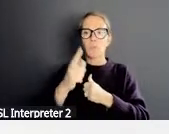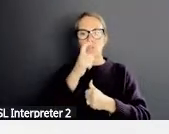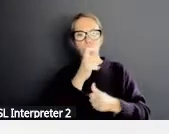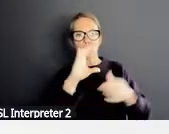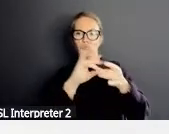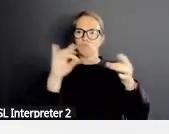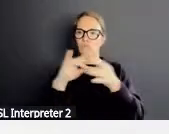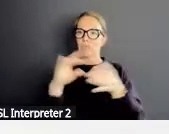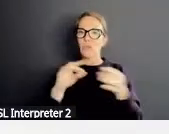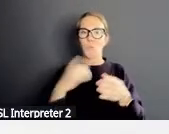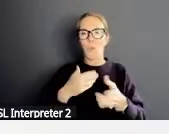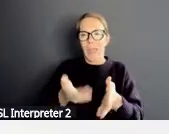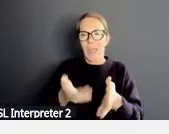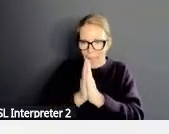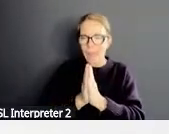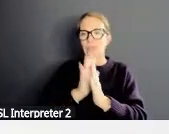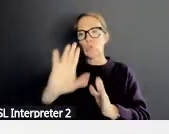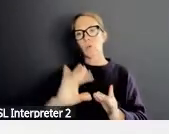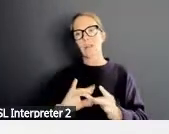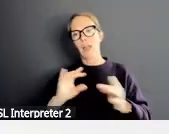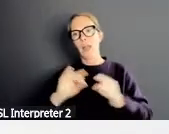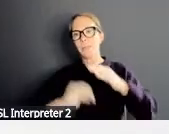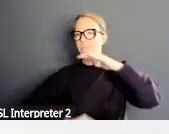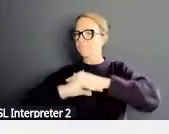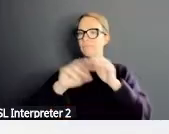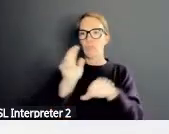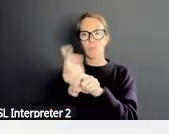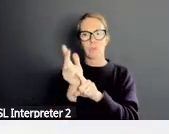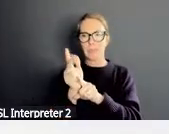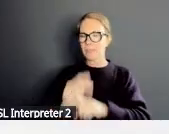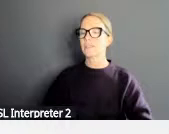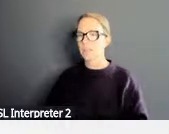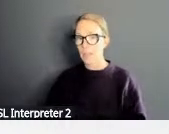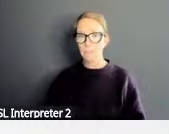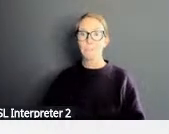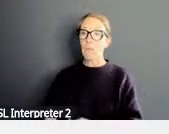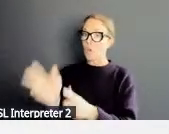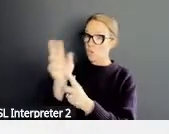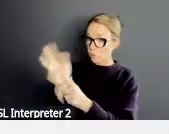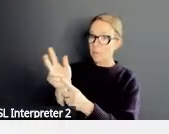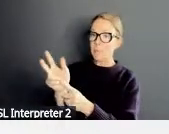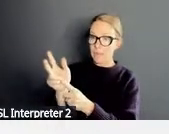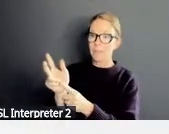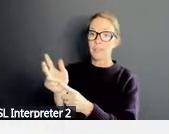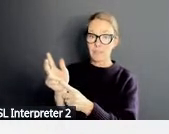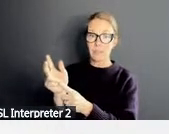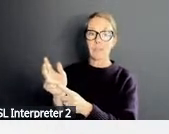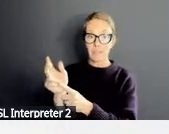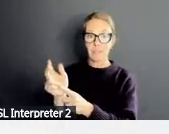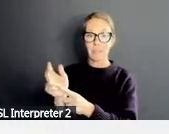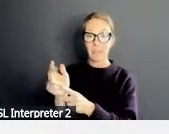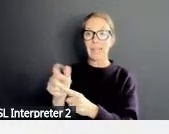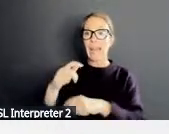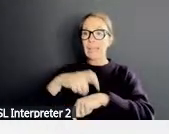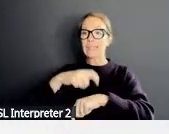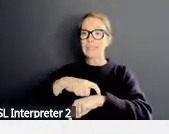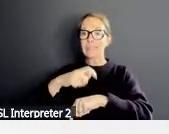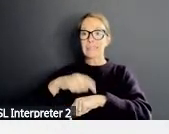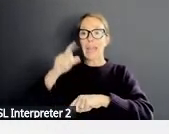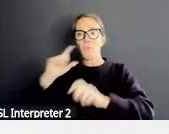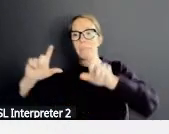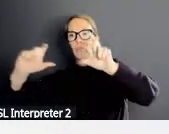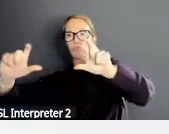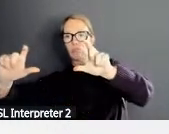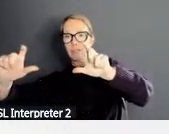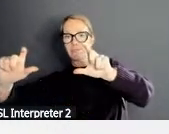we ask you to limit your remarks to 3 minutes. A 3-minute countdown clock will run on the screen if you